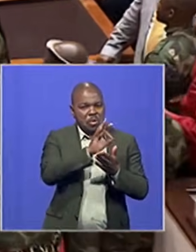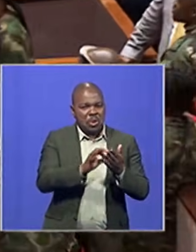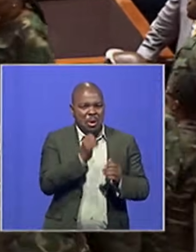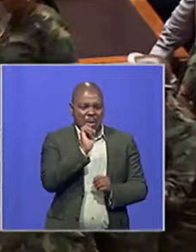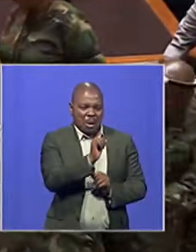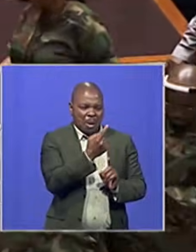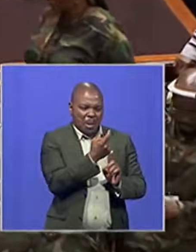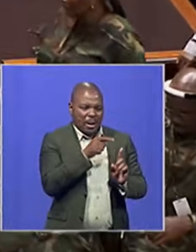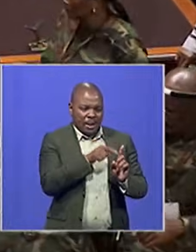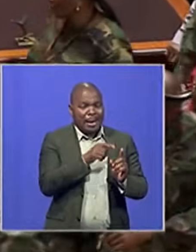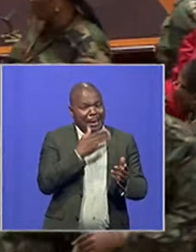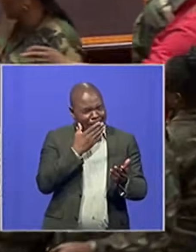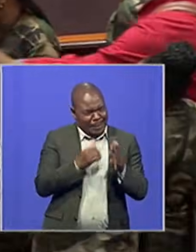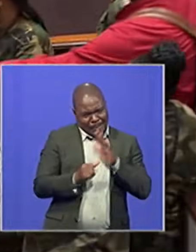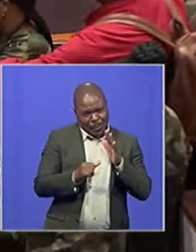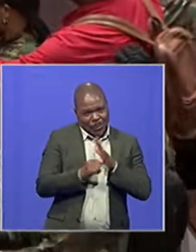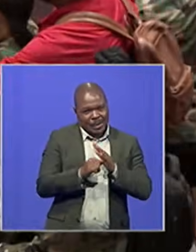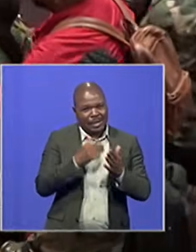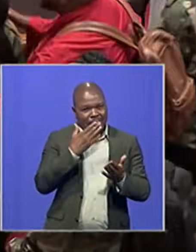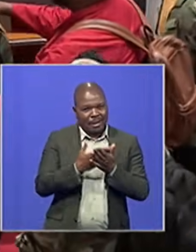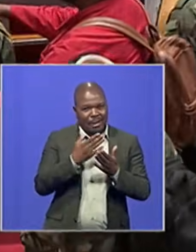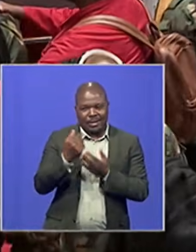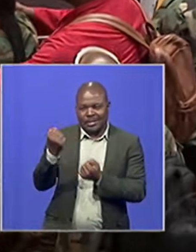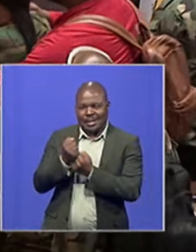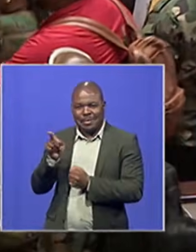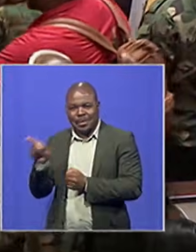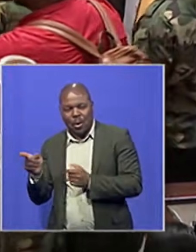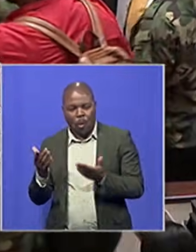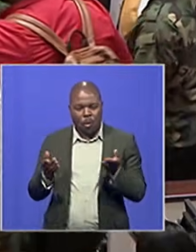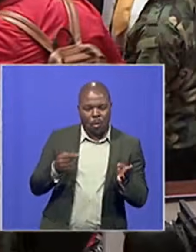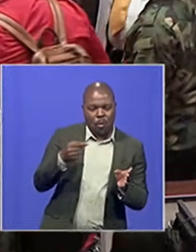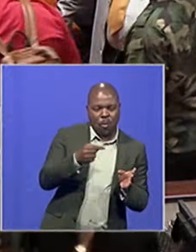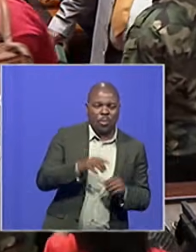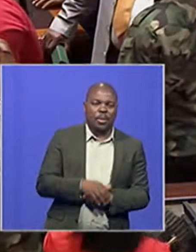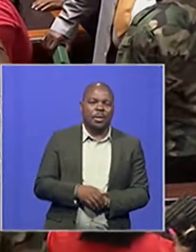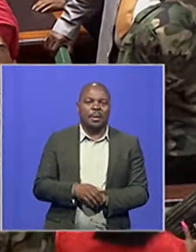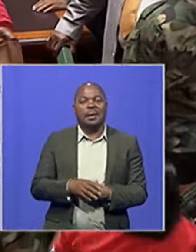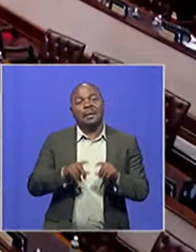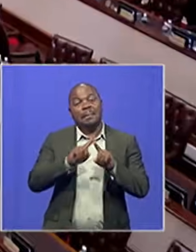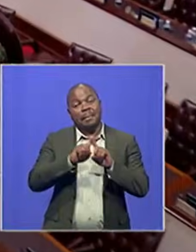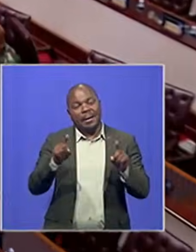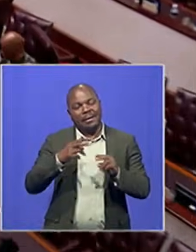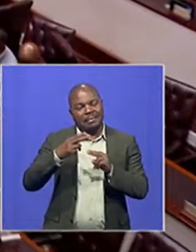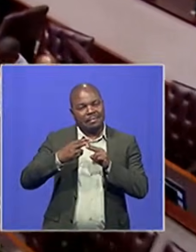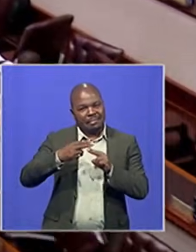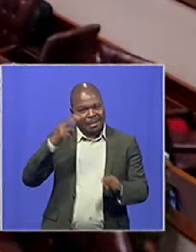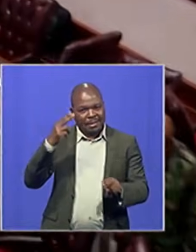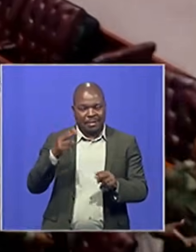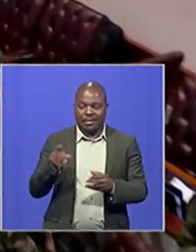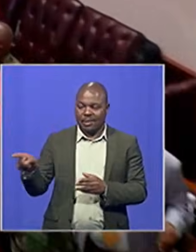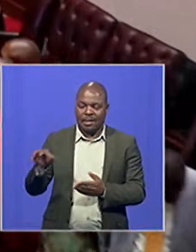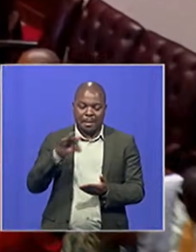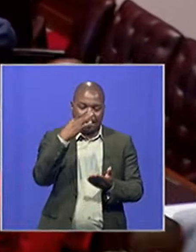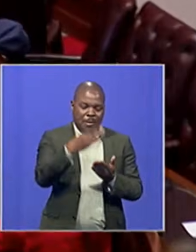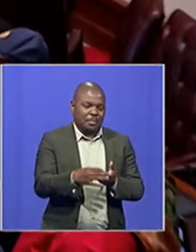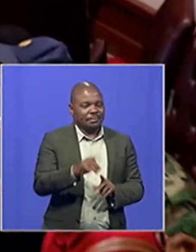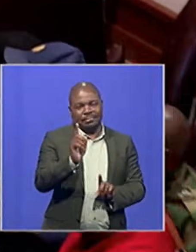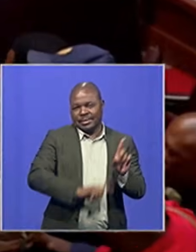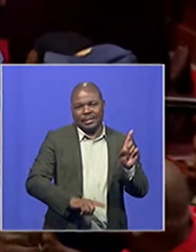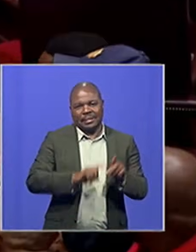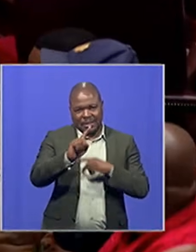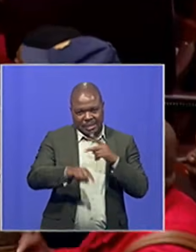le nngwe e ne e ka nna botlhokwa thata mo dipholong tsa voutu eno. Kwa bokhutlong voutu ga ya atlega mme go